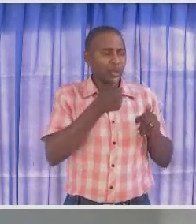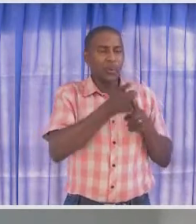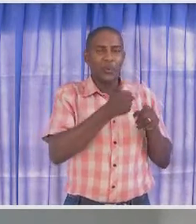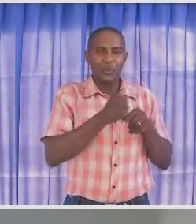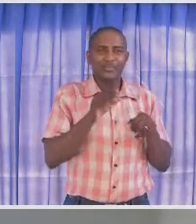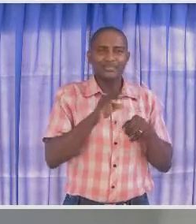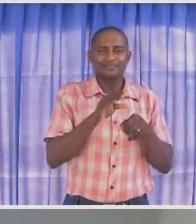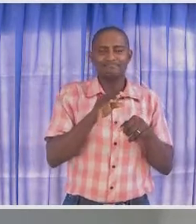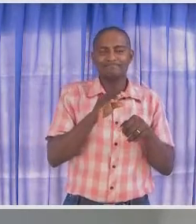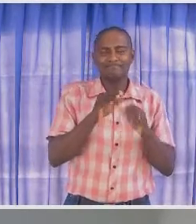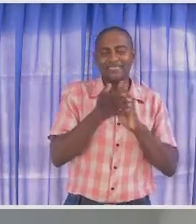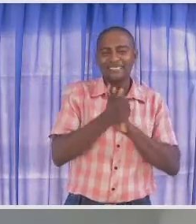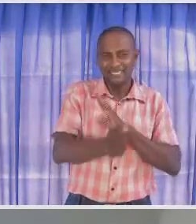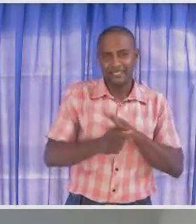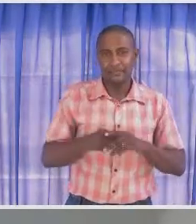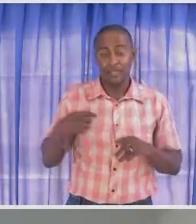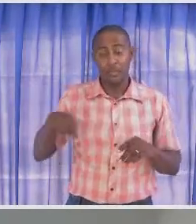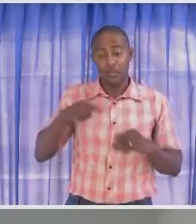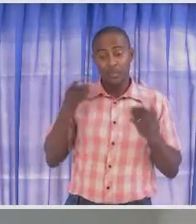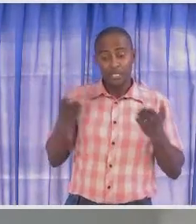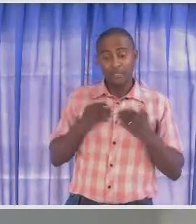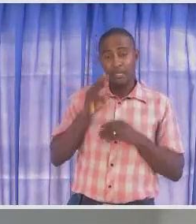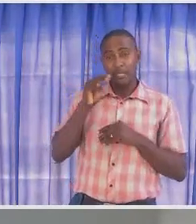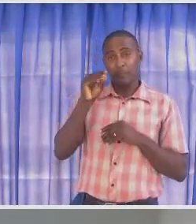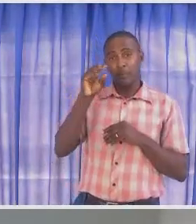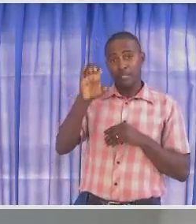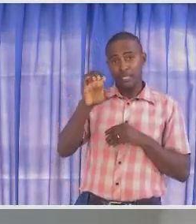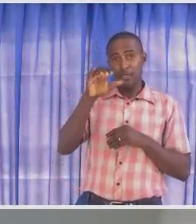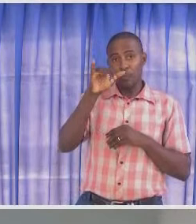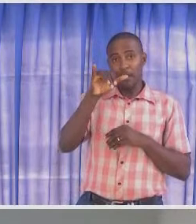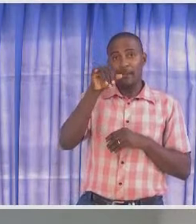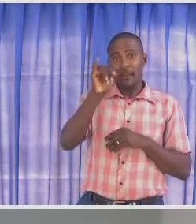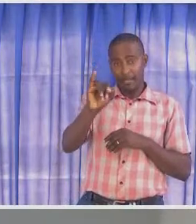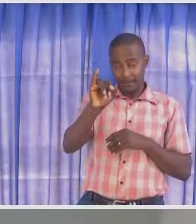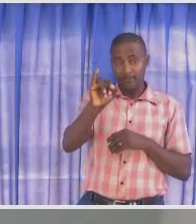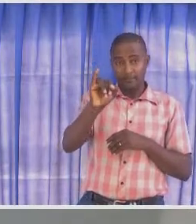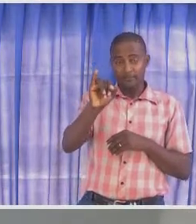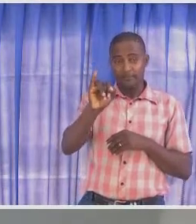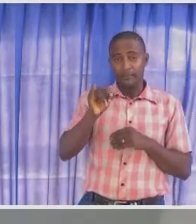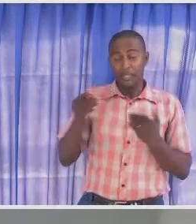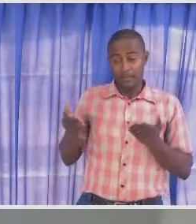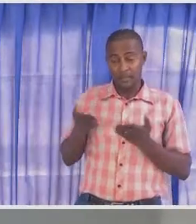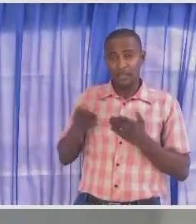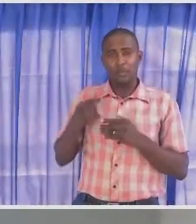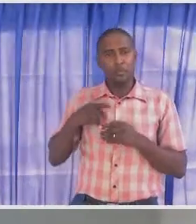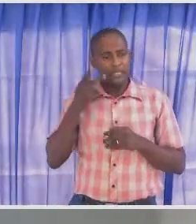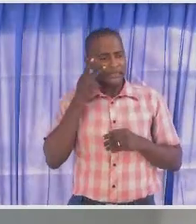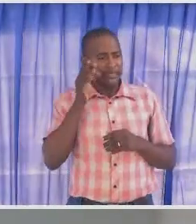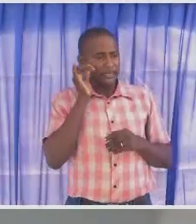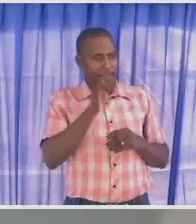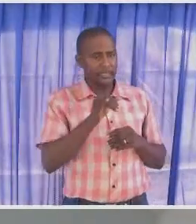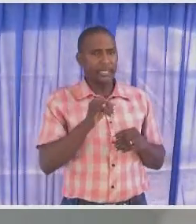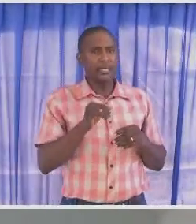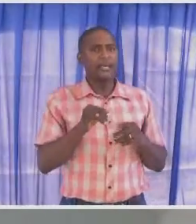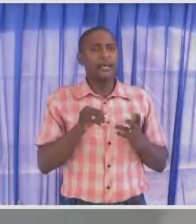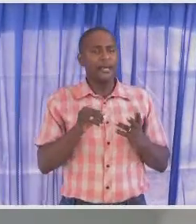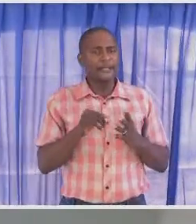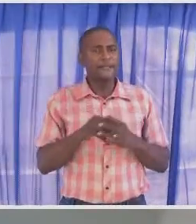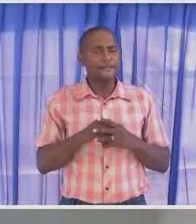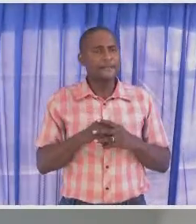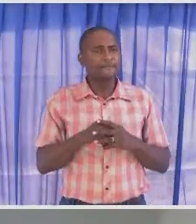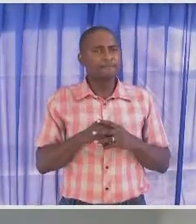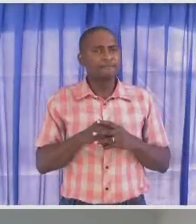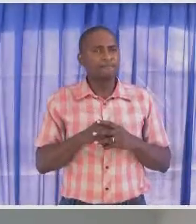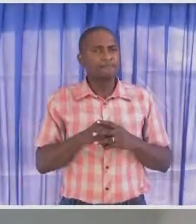horizons. We at the Ministry of Education, Youth and Information also see this as complementary to